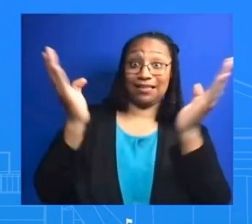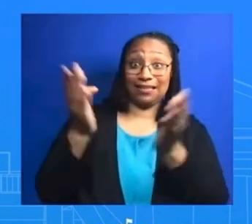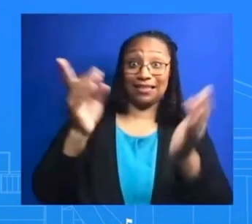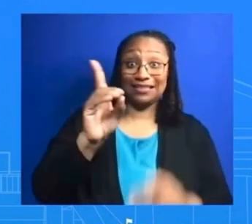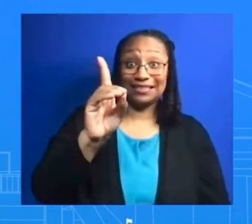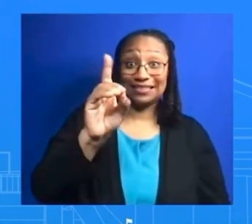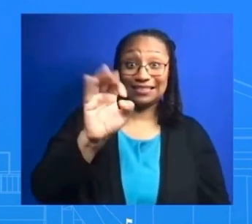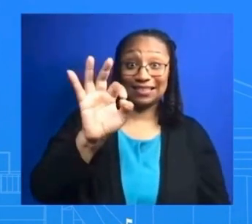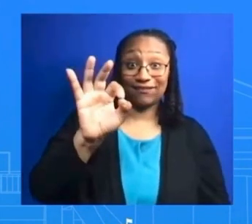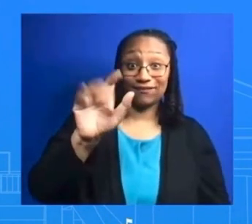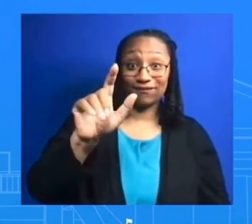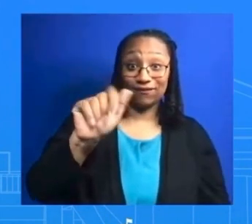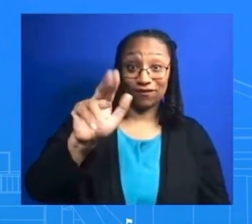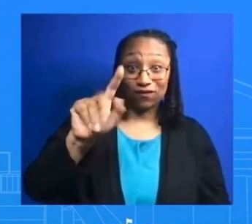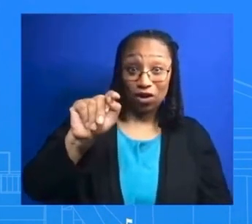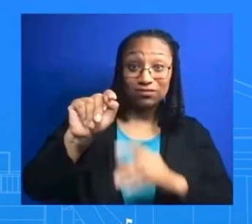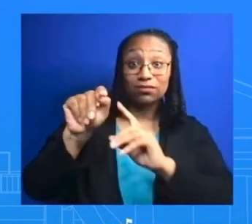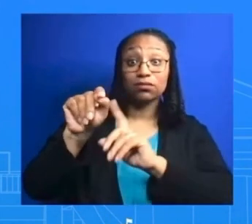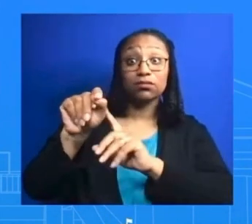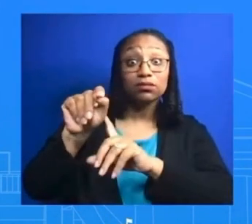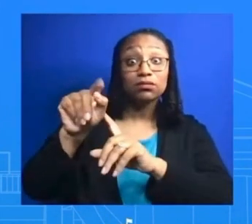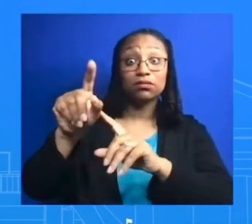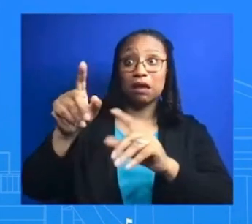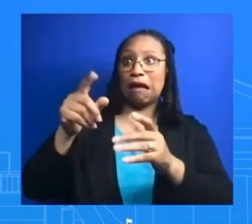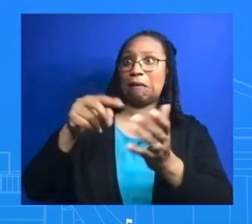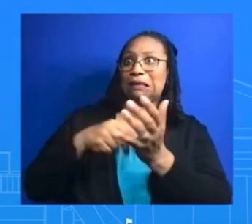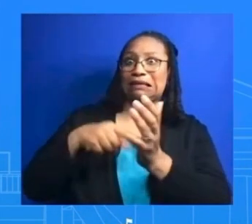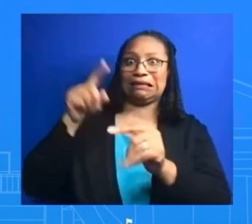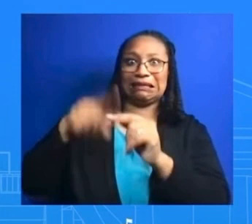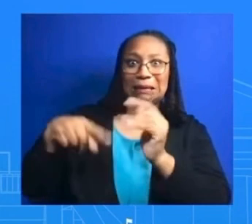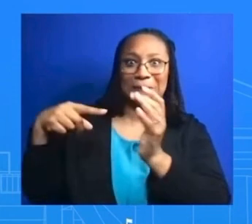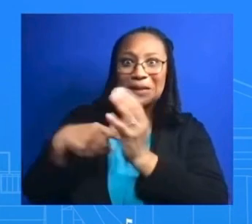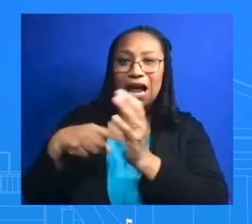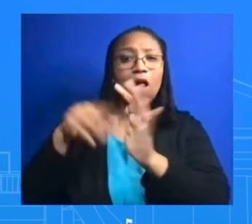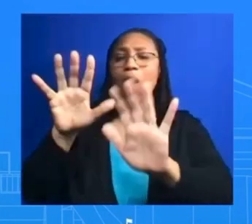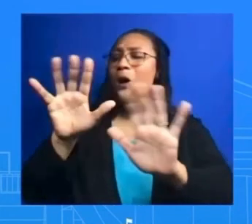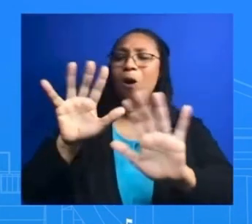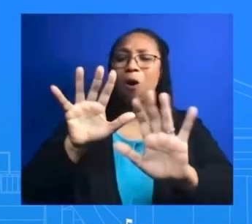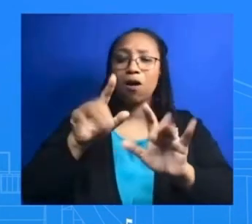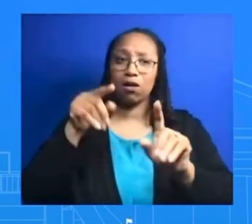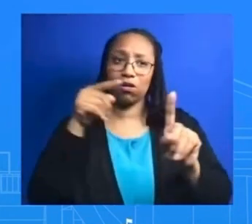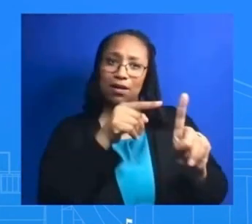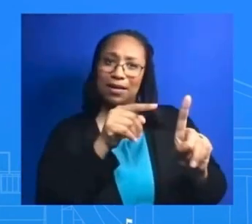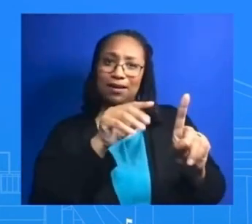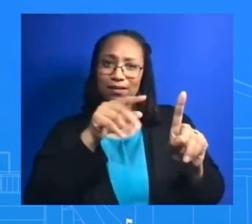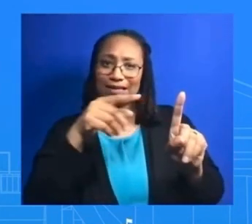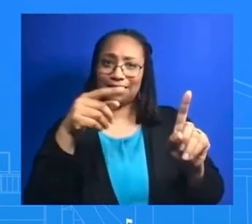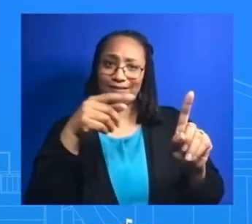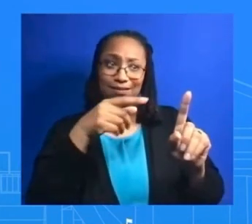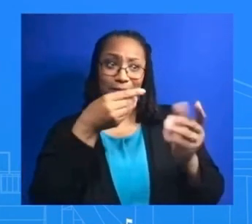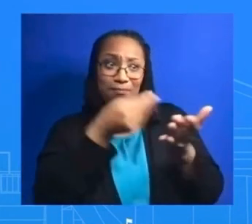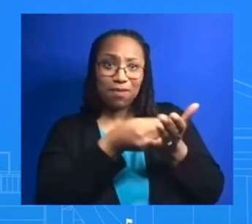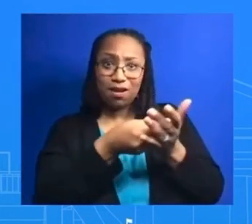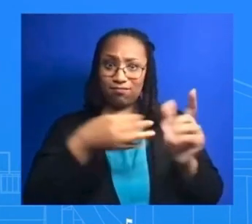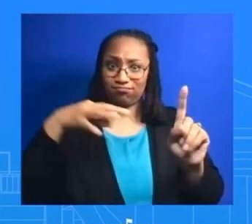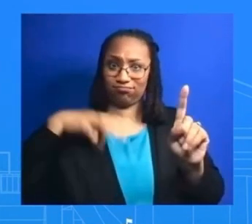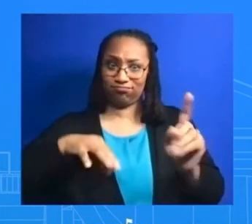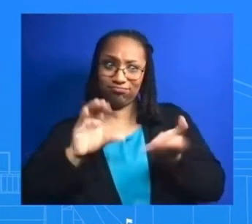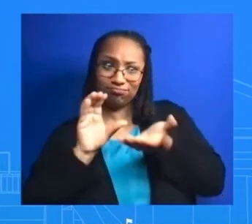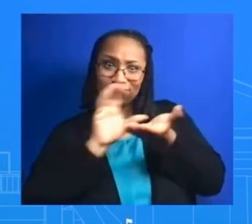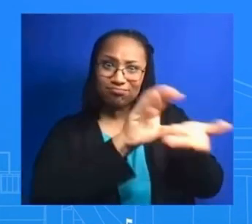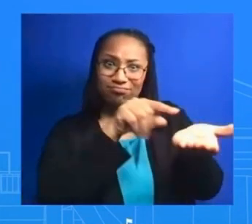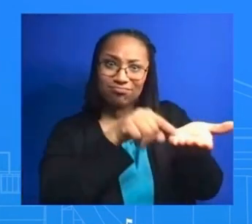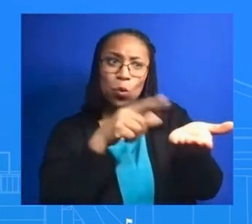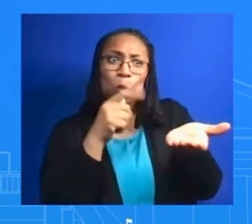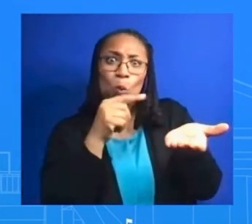ago. We're talking about low and middle income families recovering from the worst pandemic in a century. I